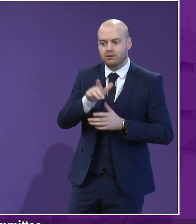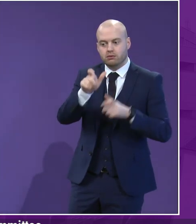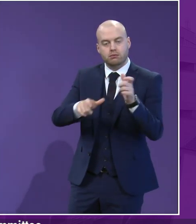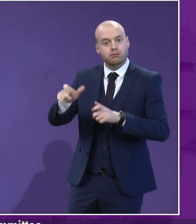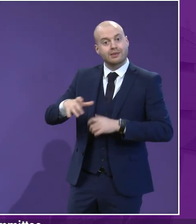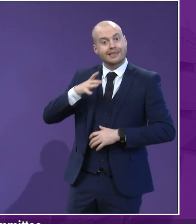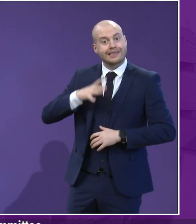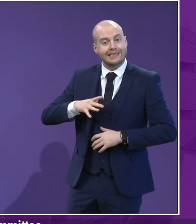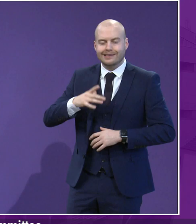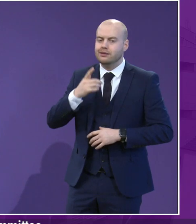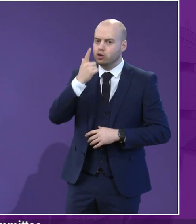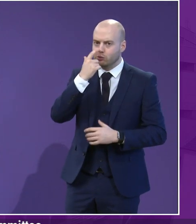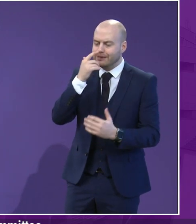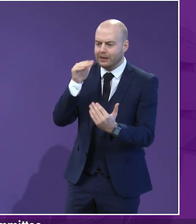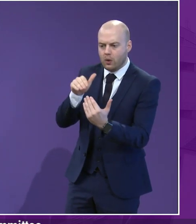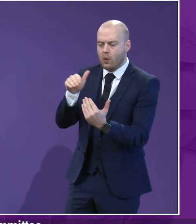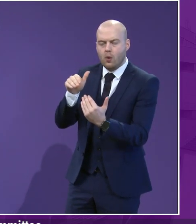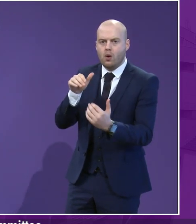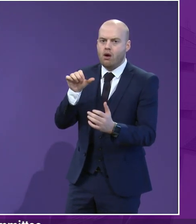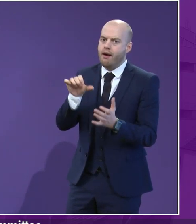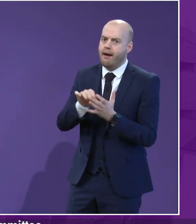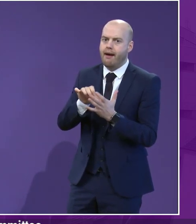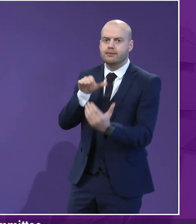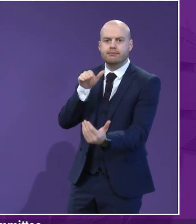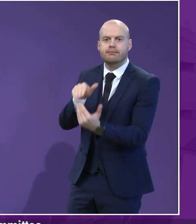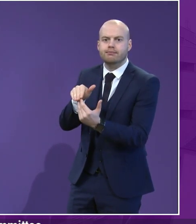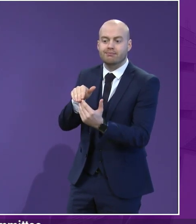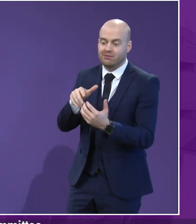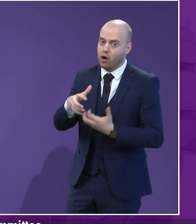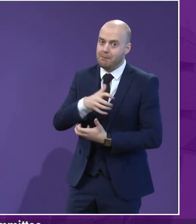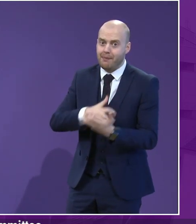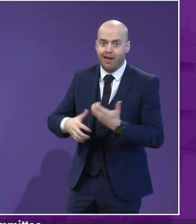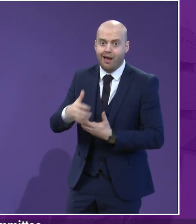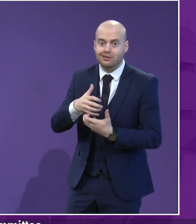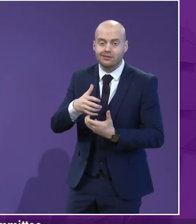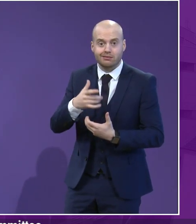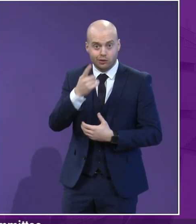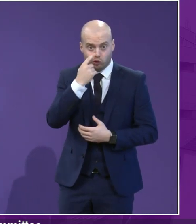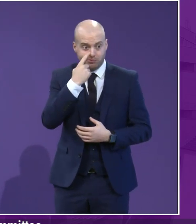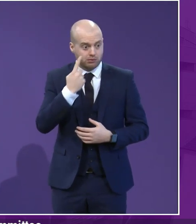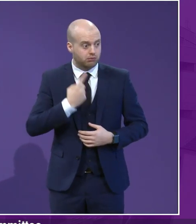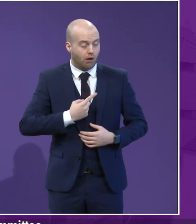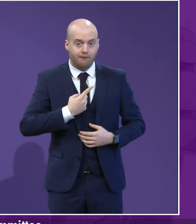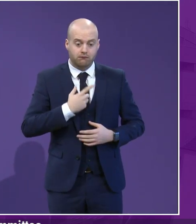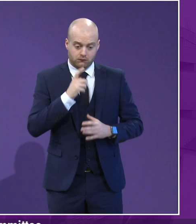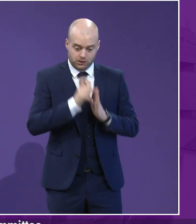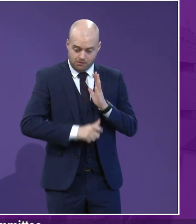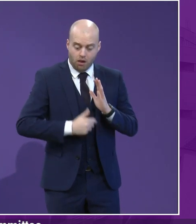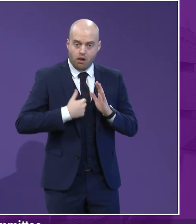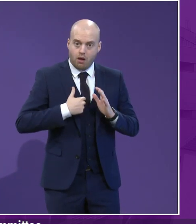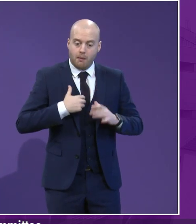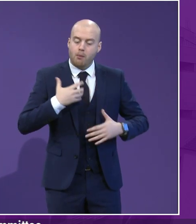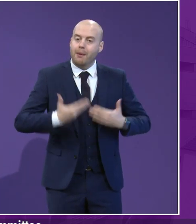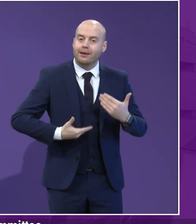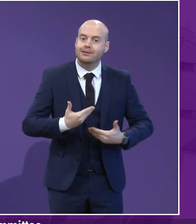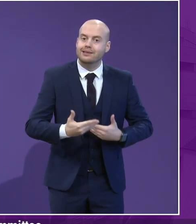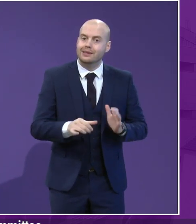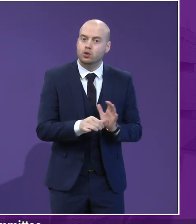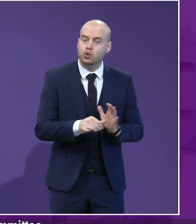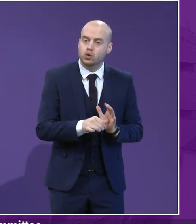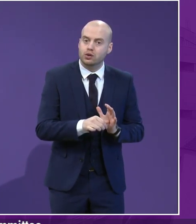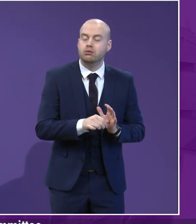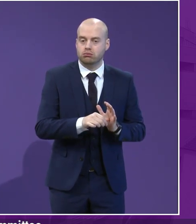that there are many students who actually have more than one disability. So individual needs are